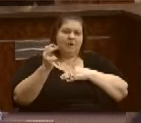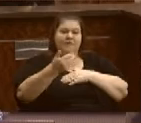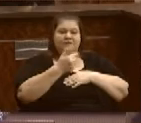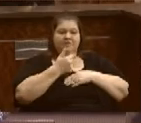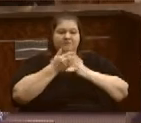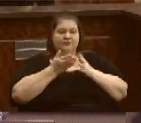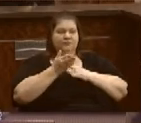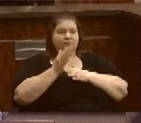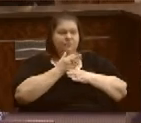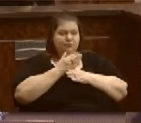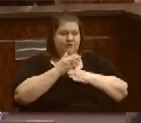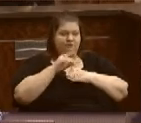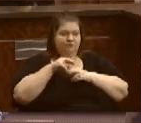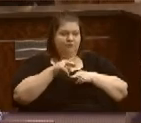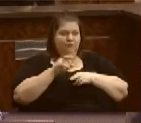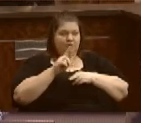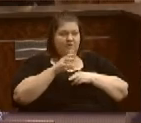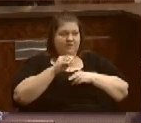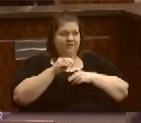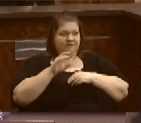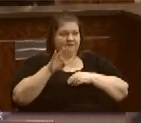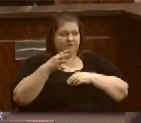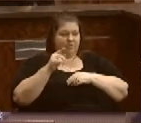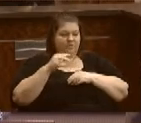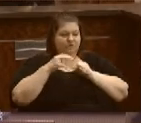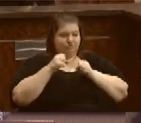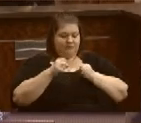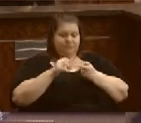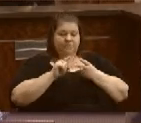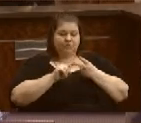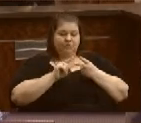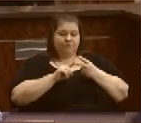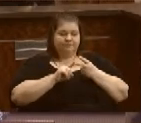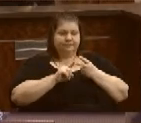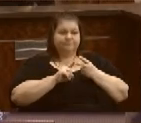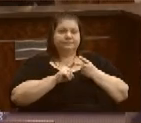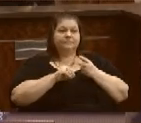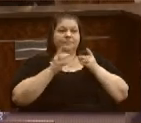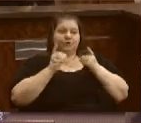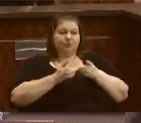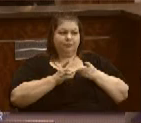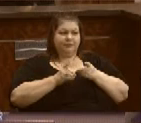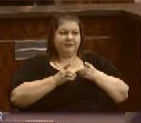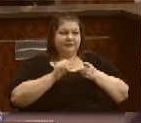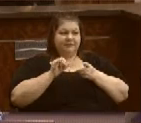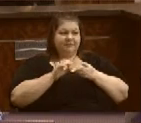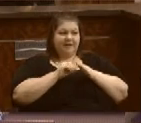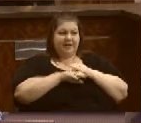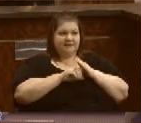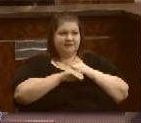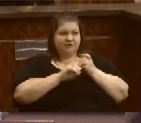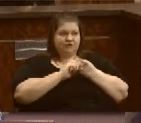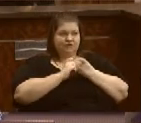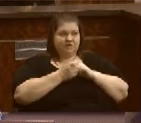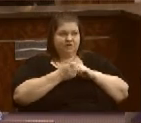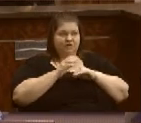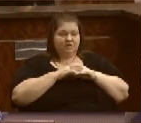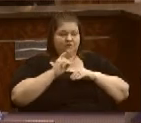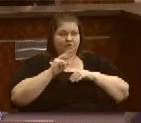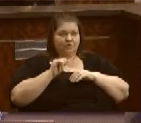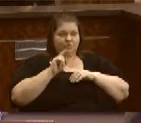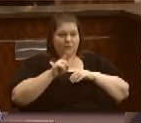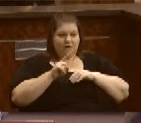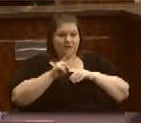US Route 1 and 4th Street. Number two, determine whether or not the access change on US Route 1